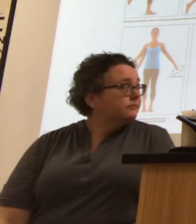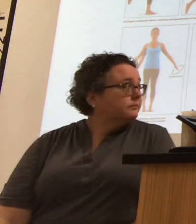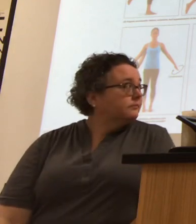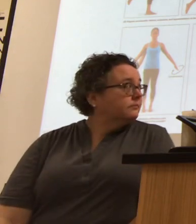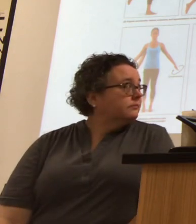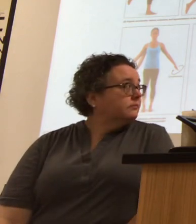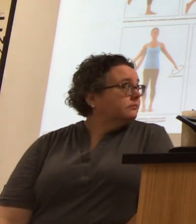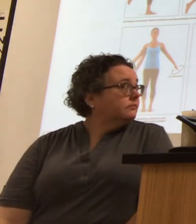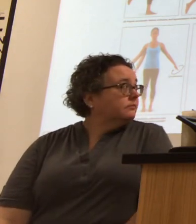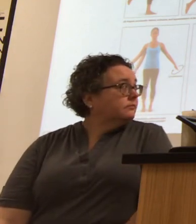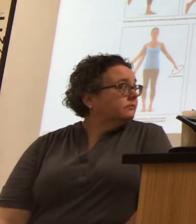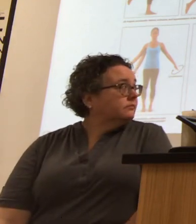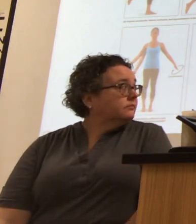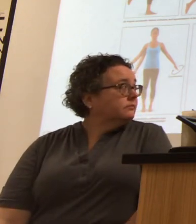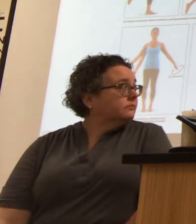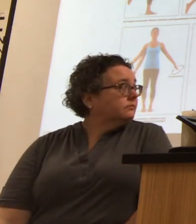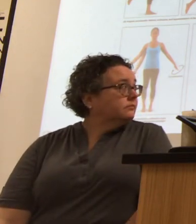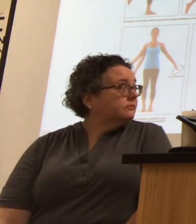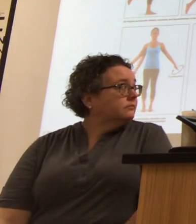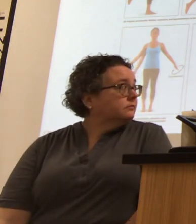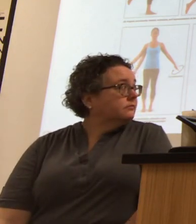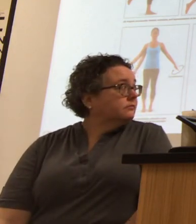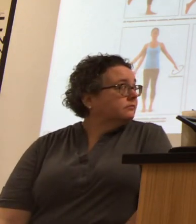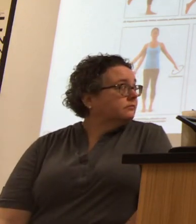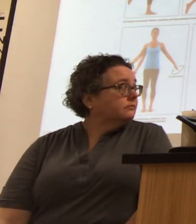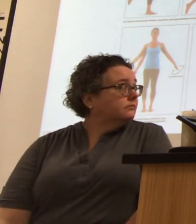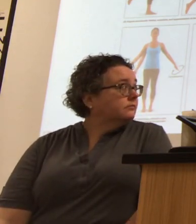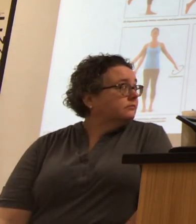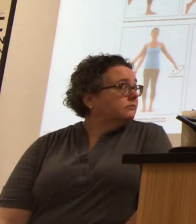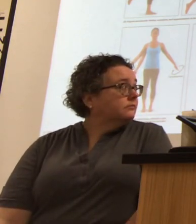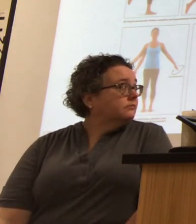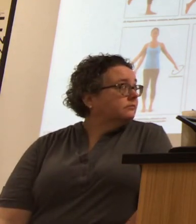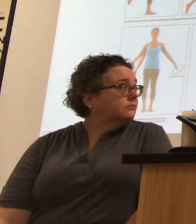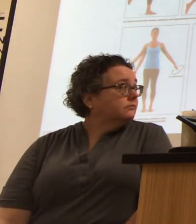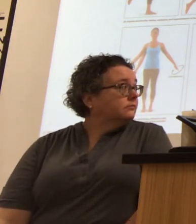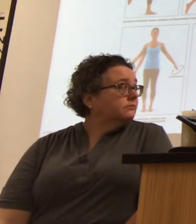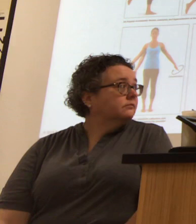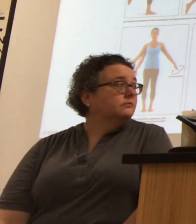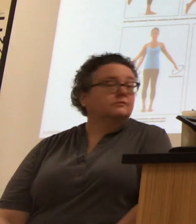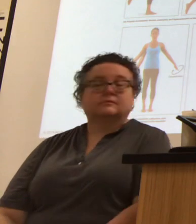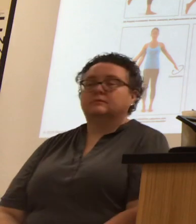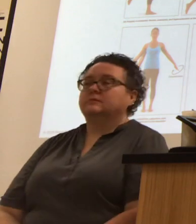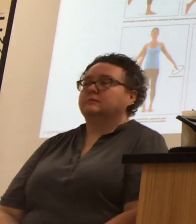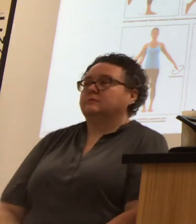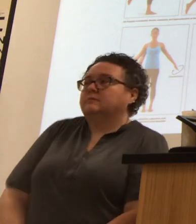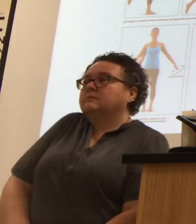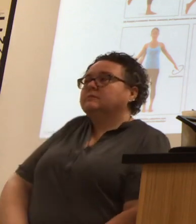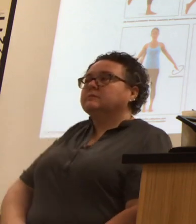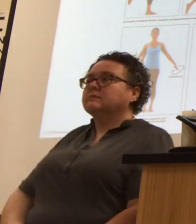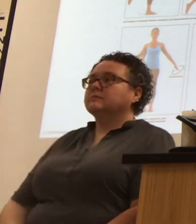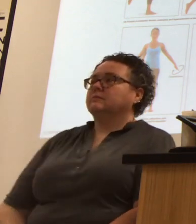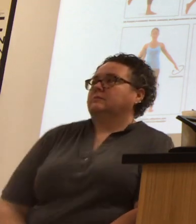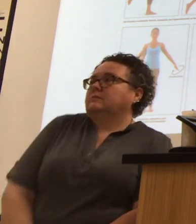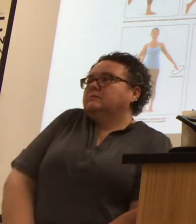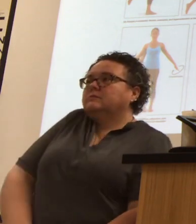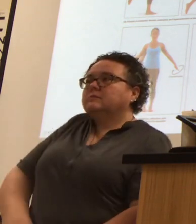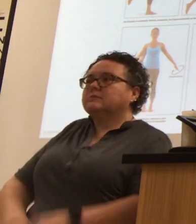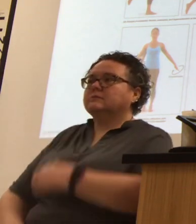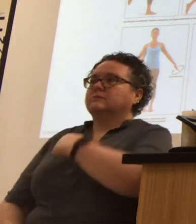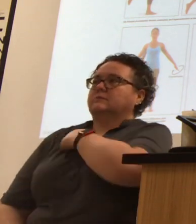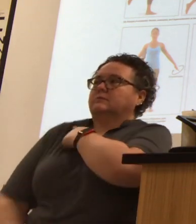Example, shoulder.